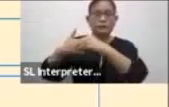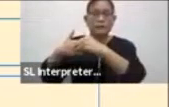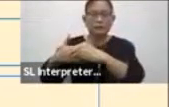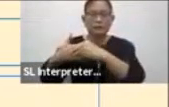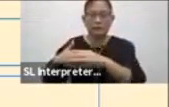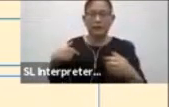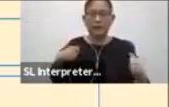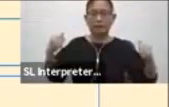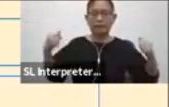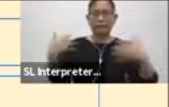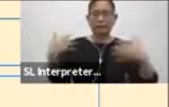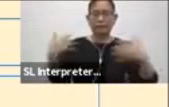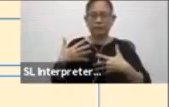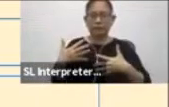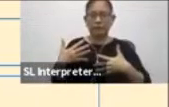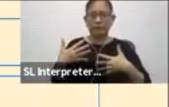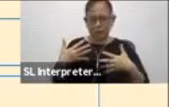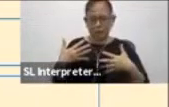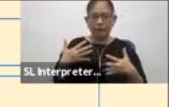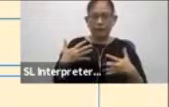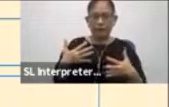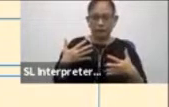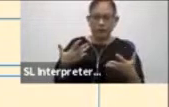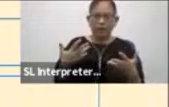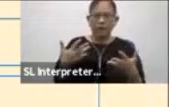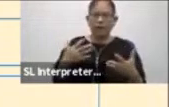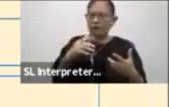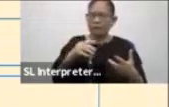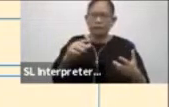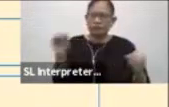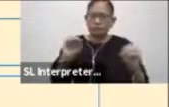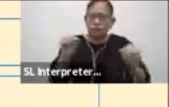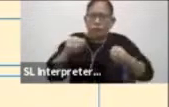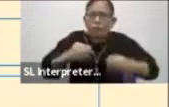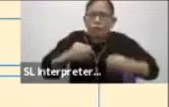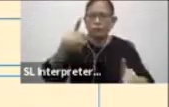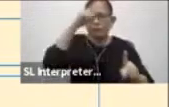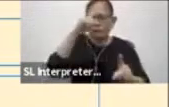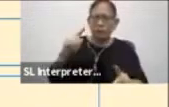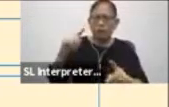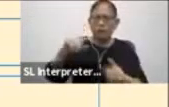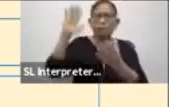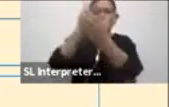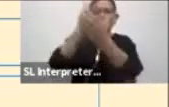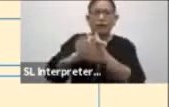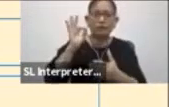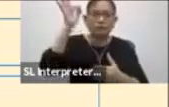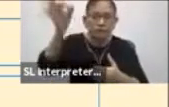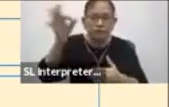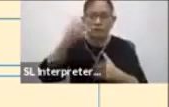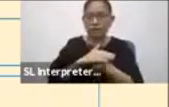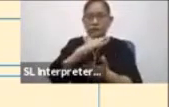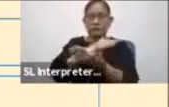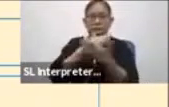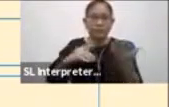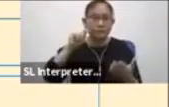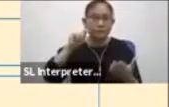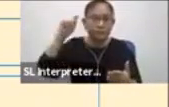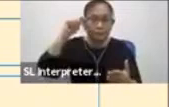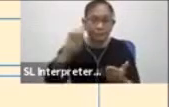fear of losing the chance to get a husband. Adolescent girls who become pregnant after being